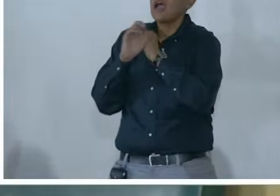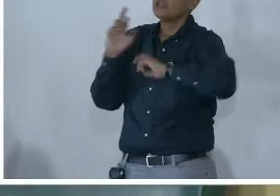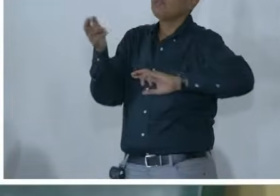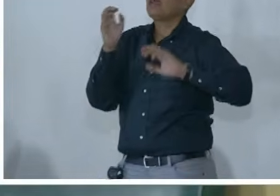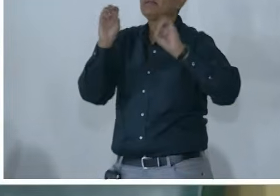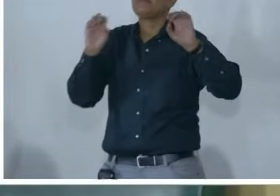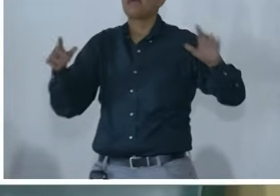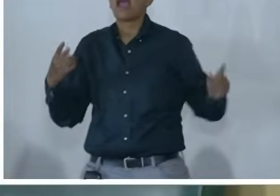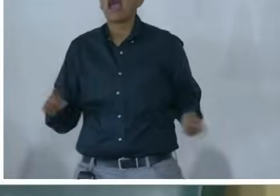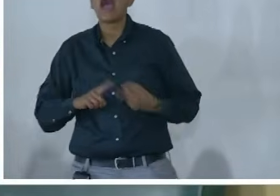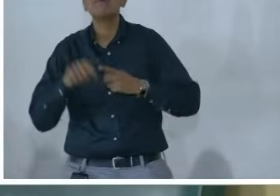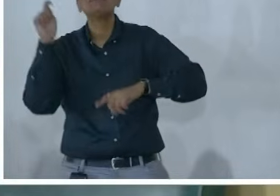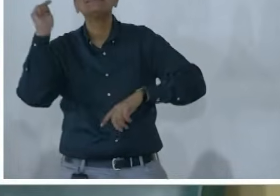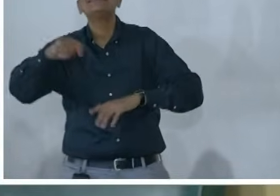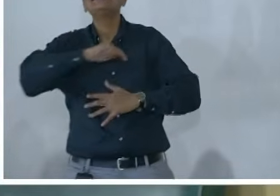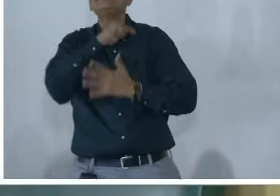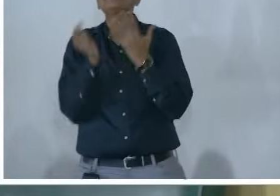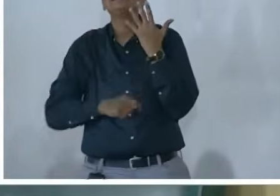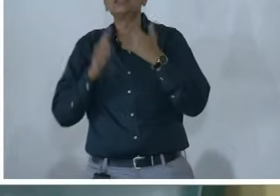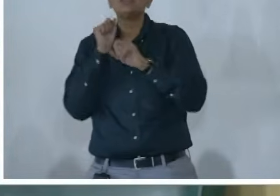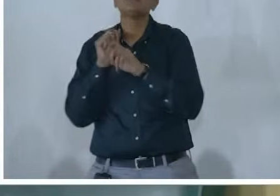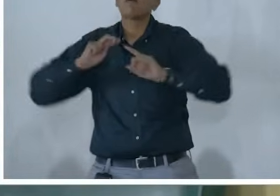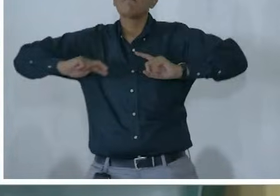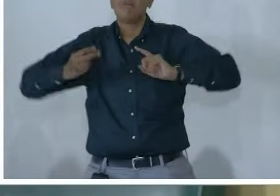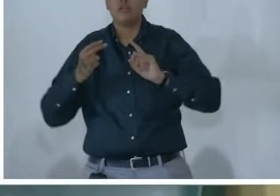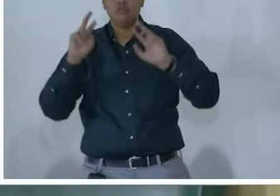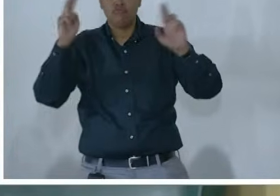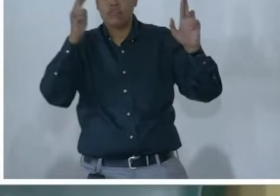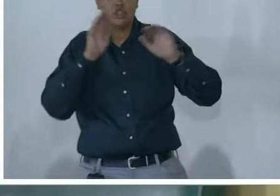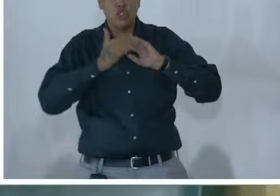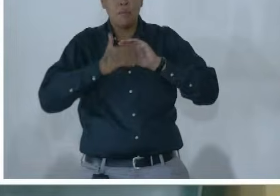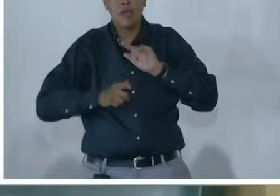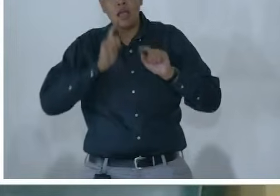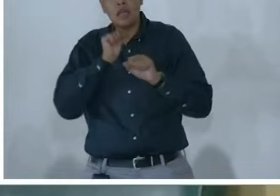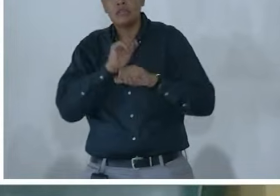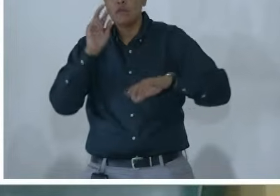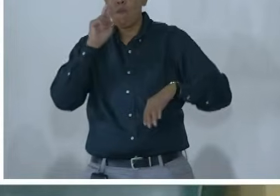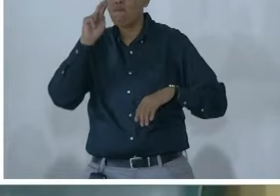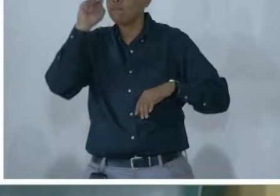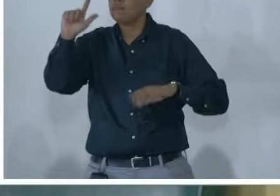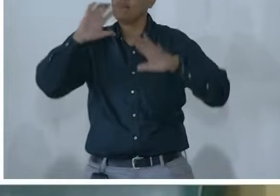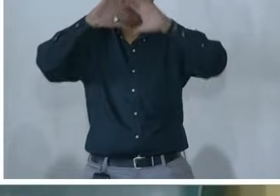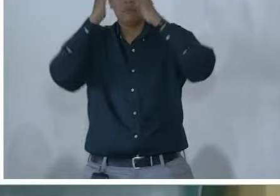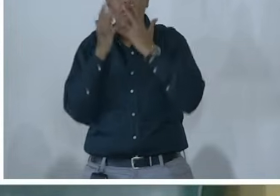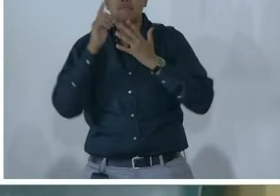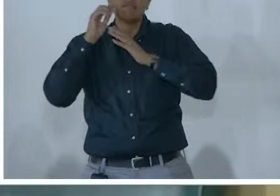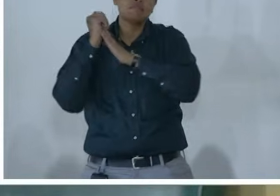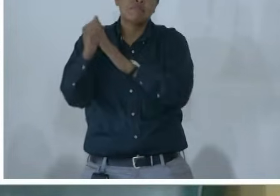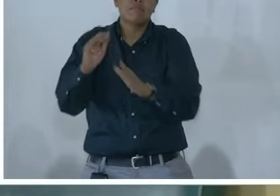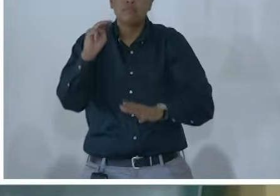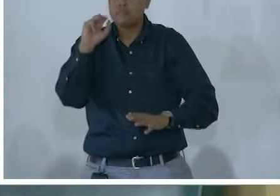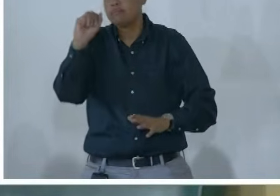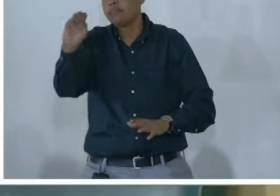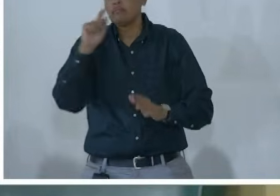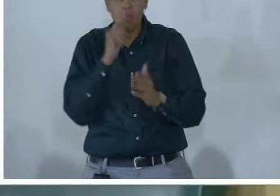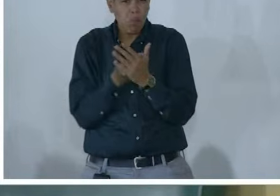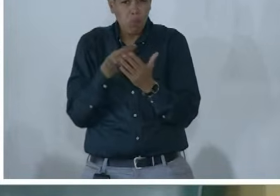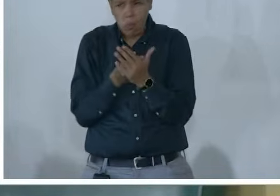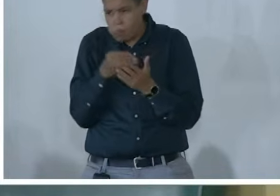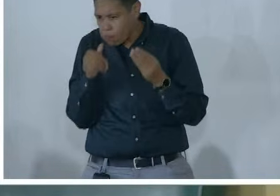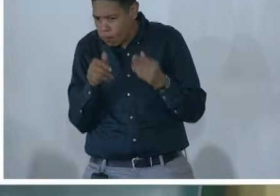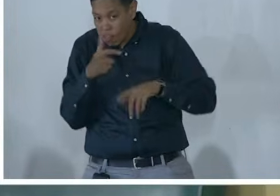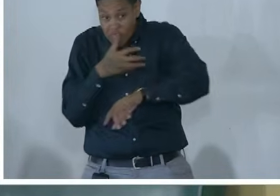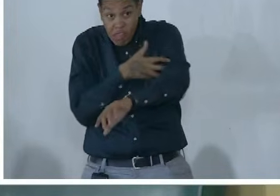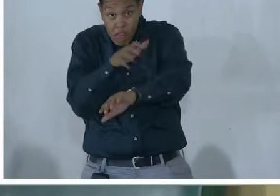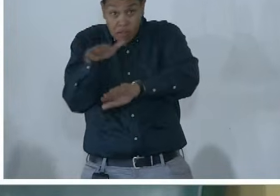issuers, this initiative positions Jamaica as a regional leader in MSME financial